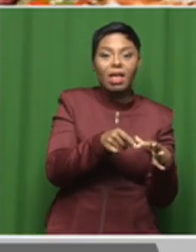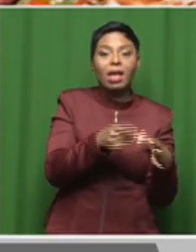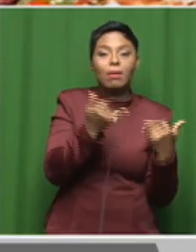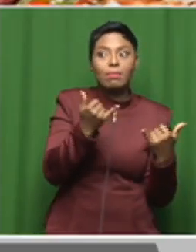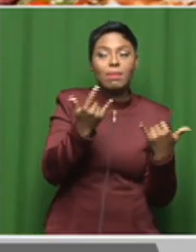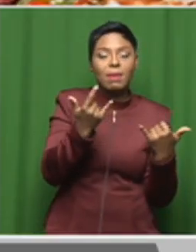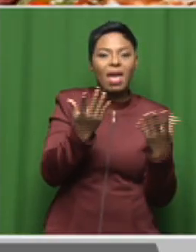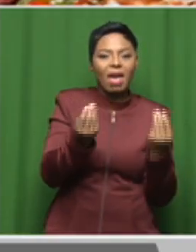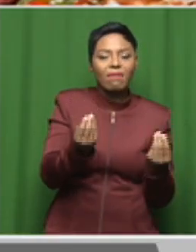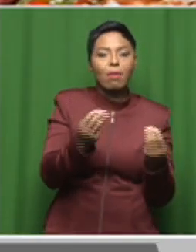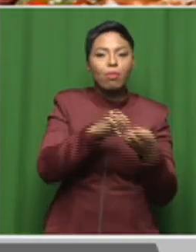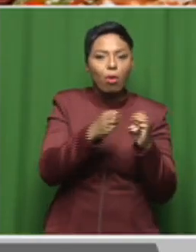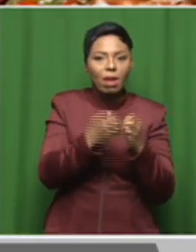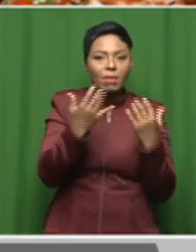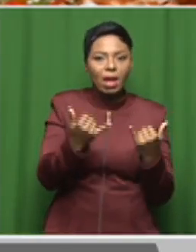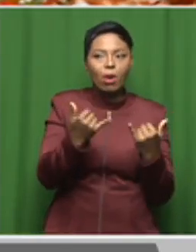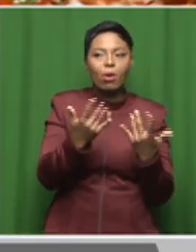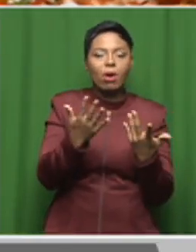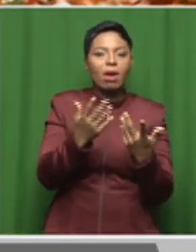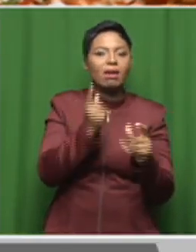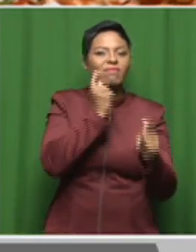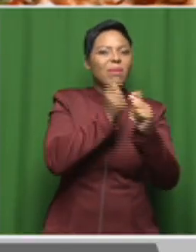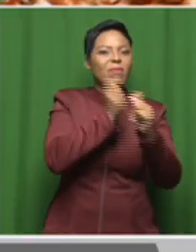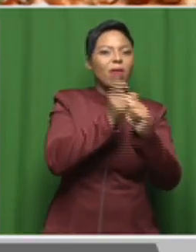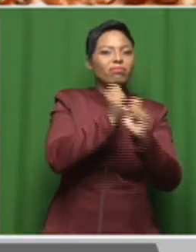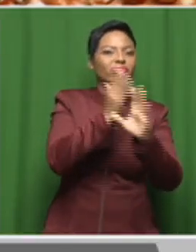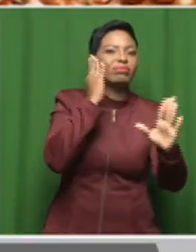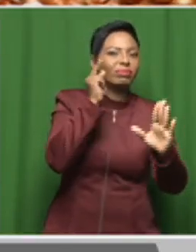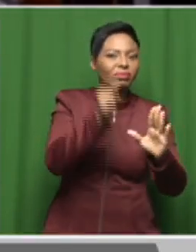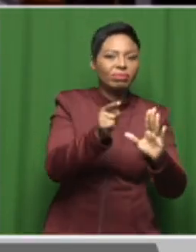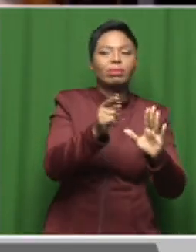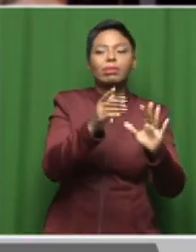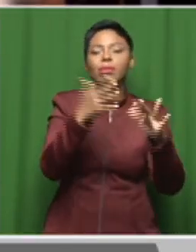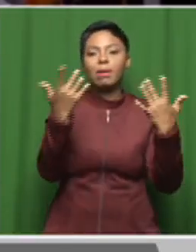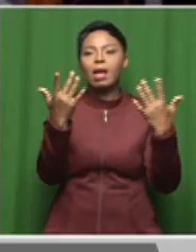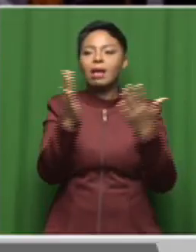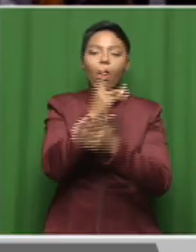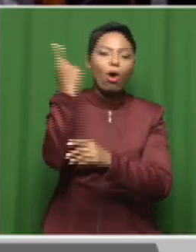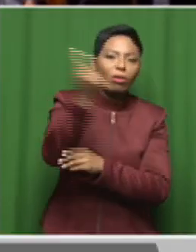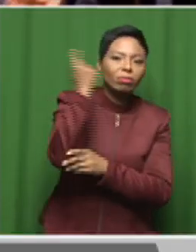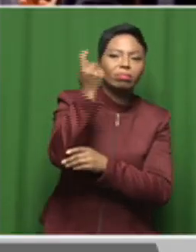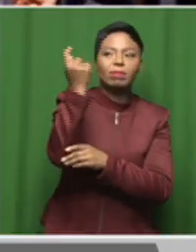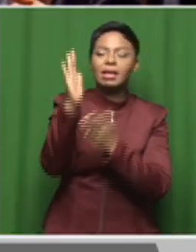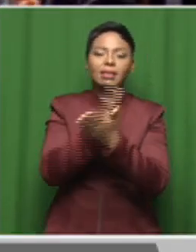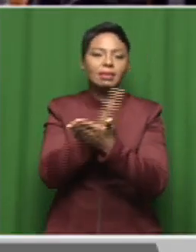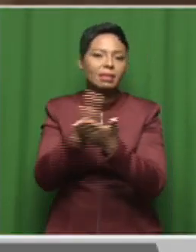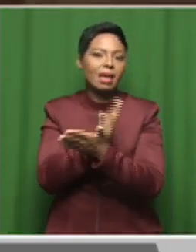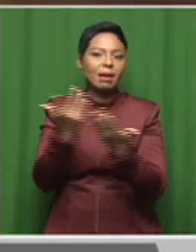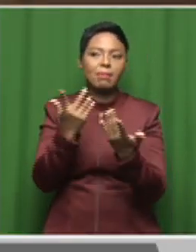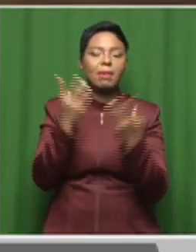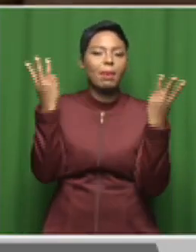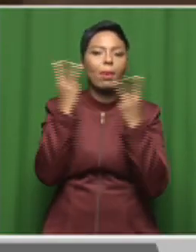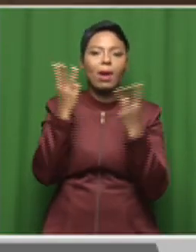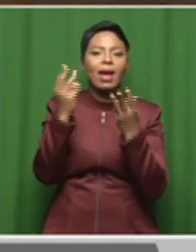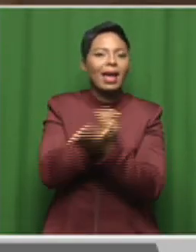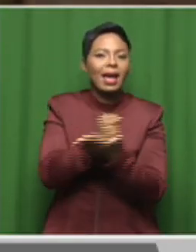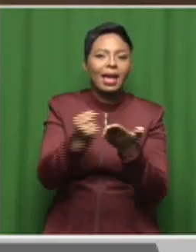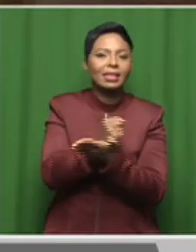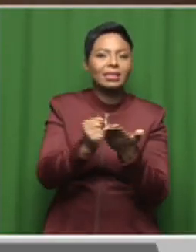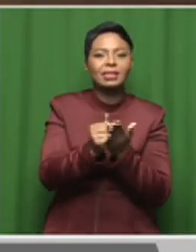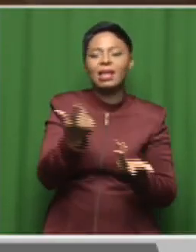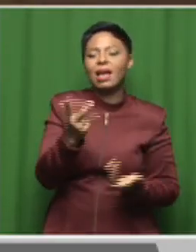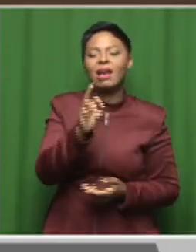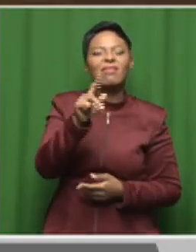of the informal sector where people aren't even registered for VAT. So basically, it won't impact